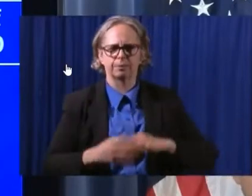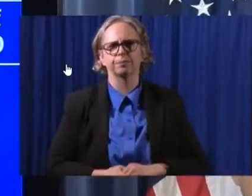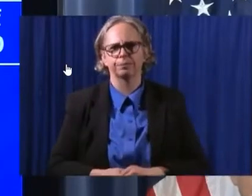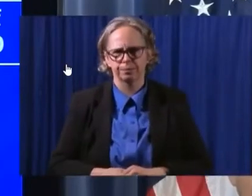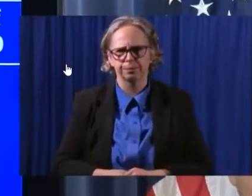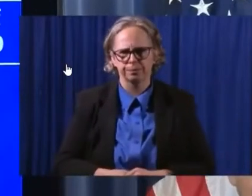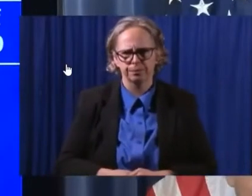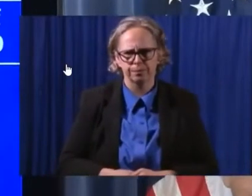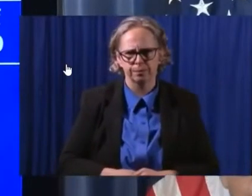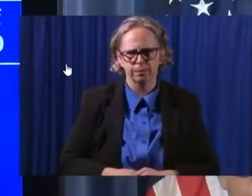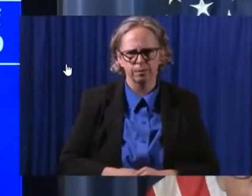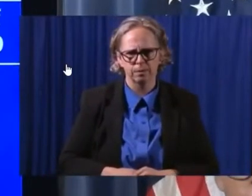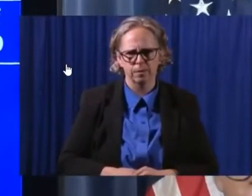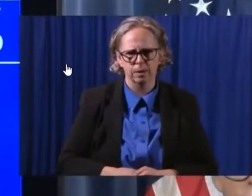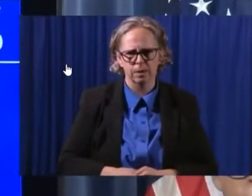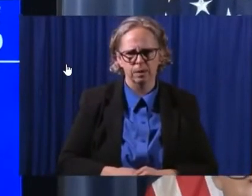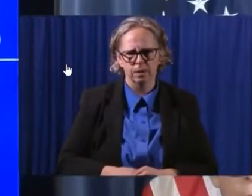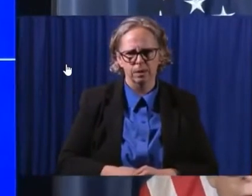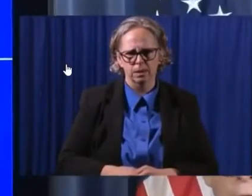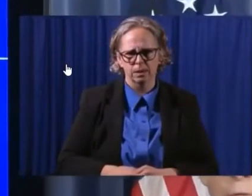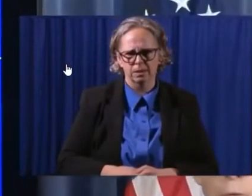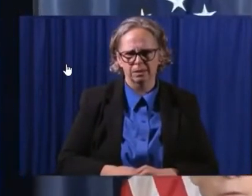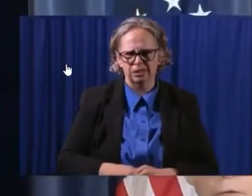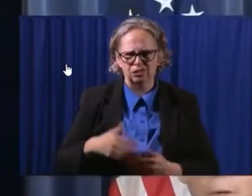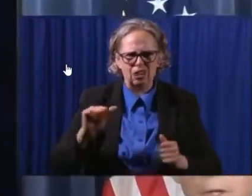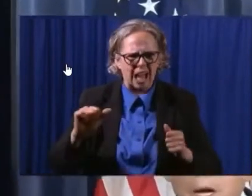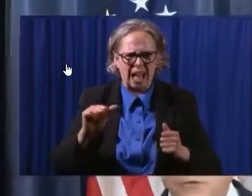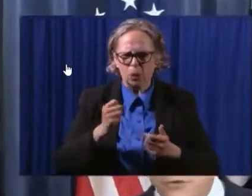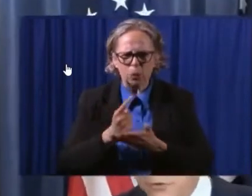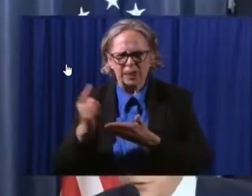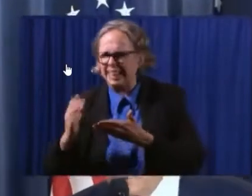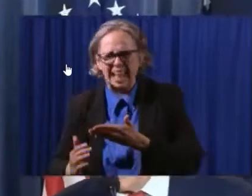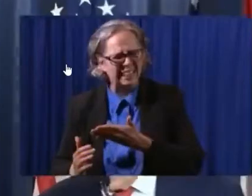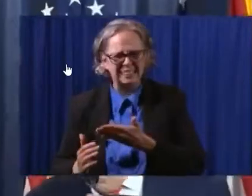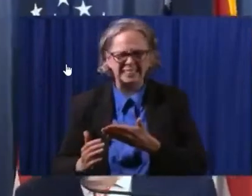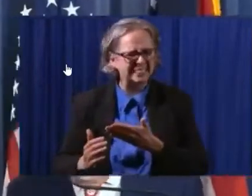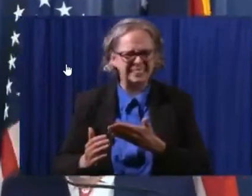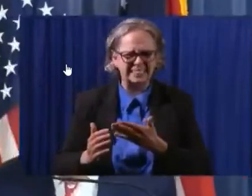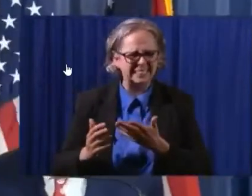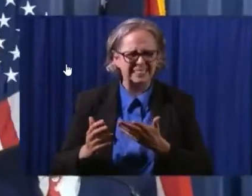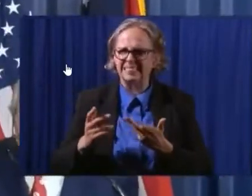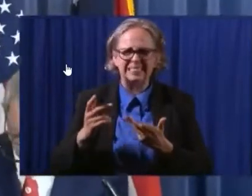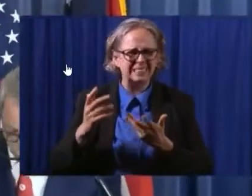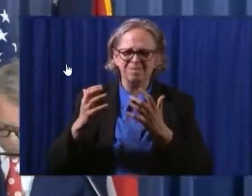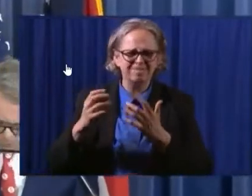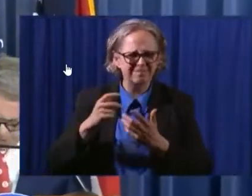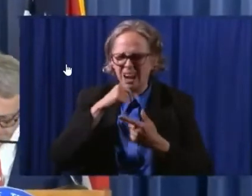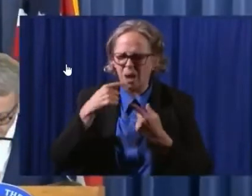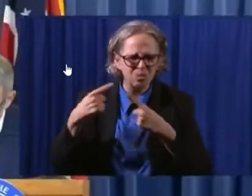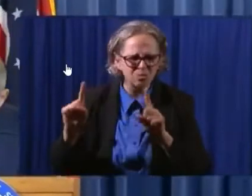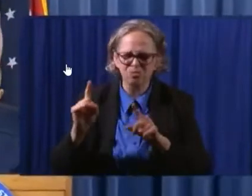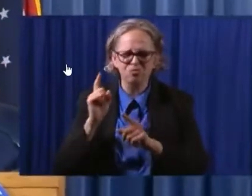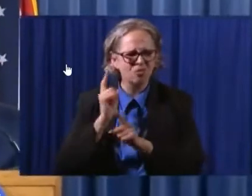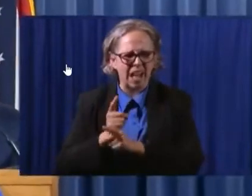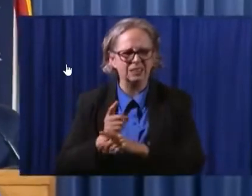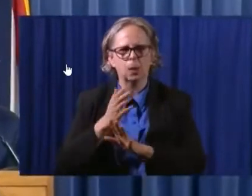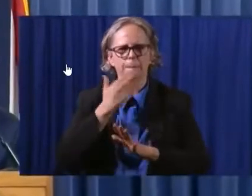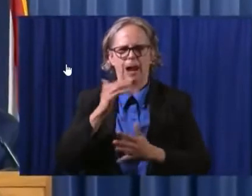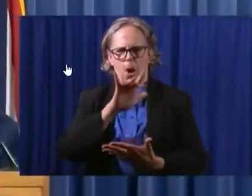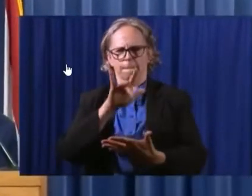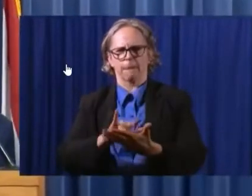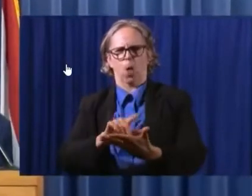some reason, data on weekends doesn't give you the trend lines, and you need to see it more towards the middle of the week. The